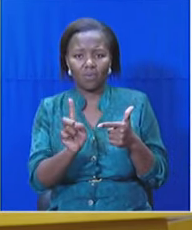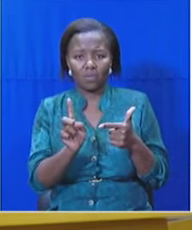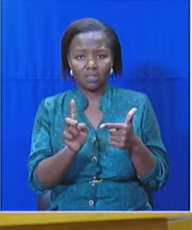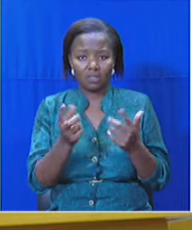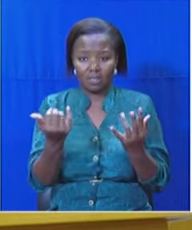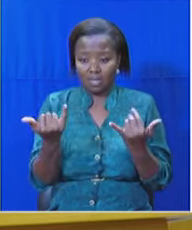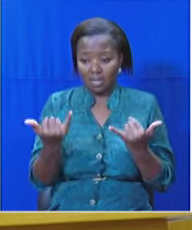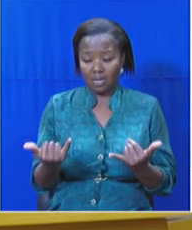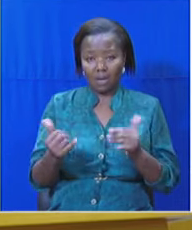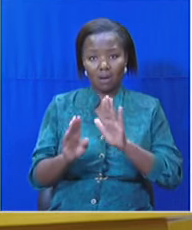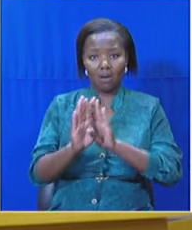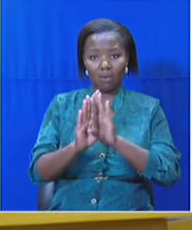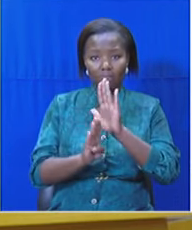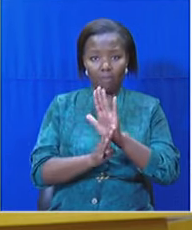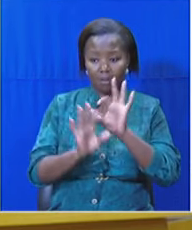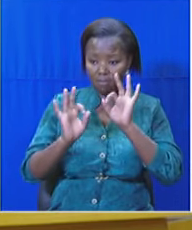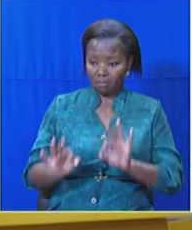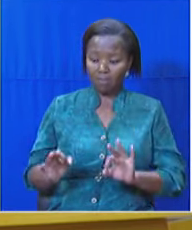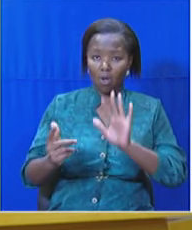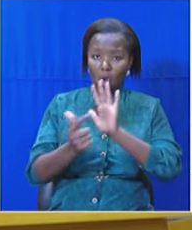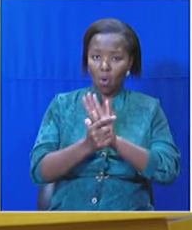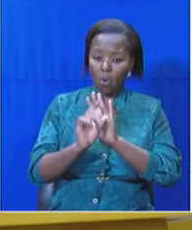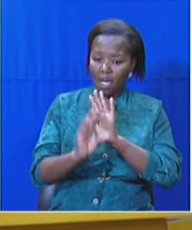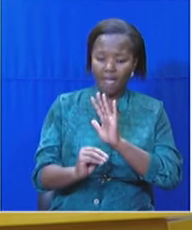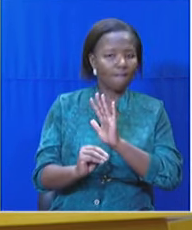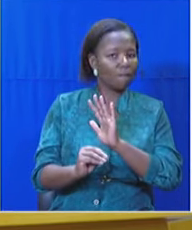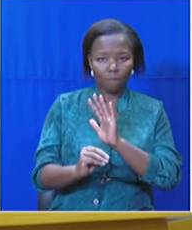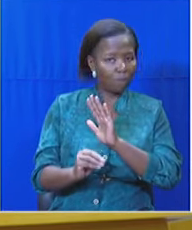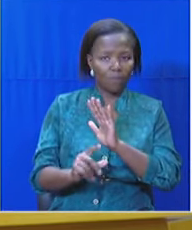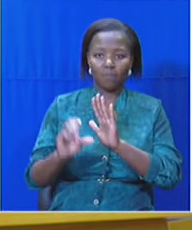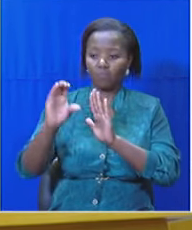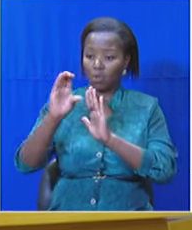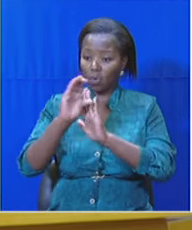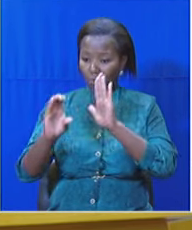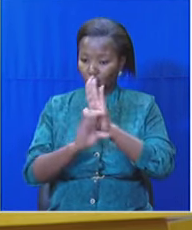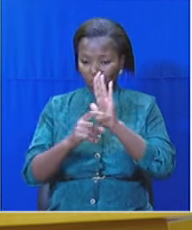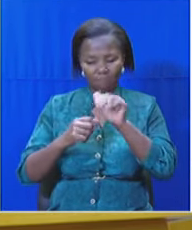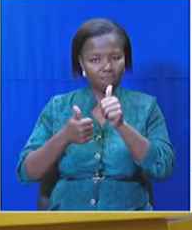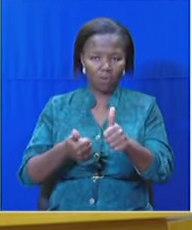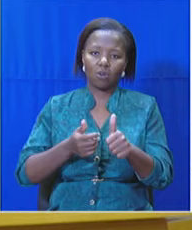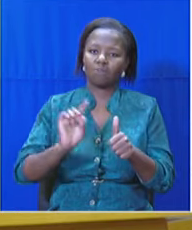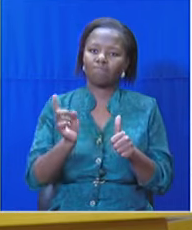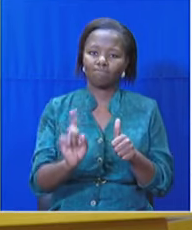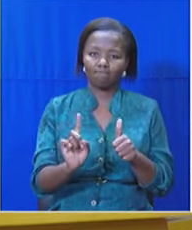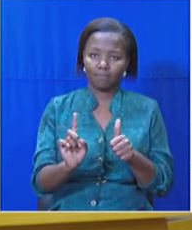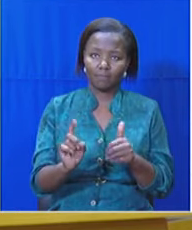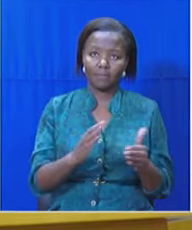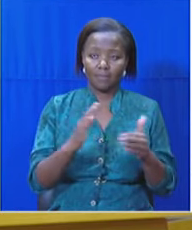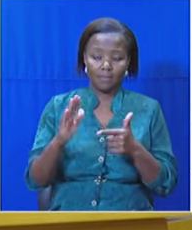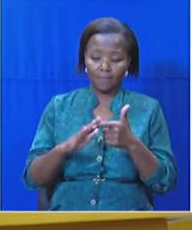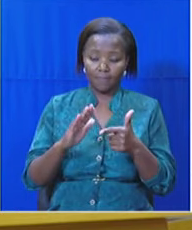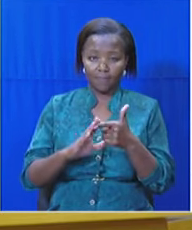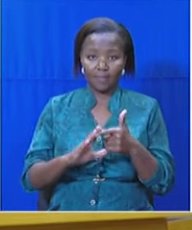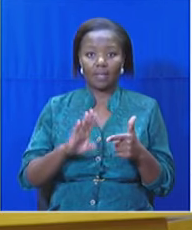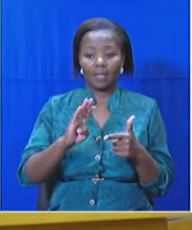expropriation bill is unlawful, unconstitutional, and counterproductive to the well-being of our